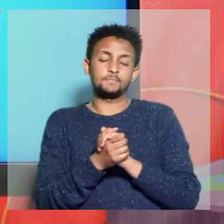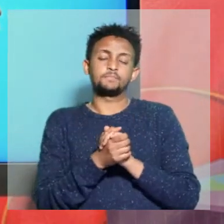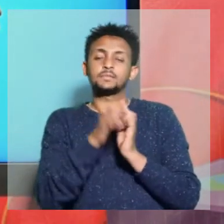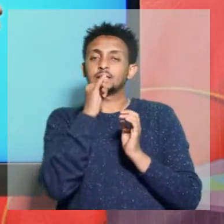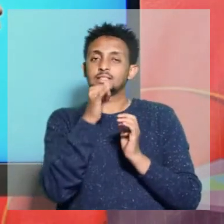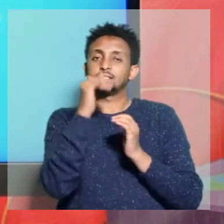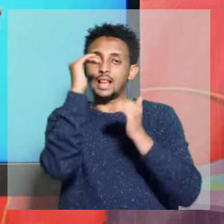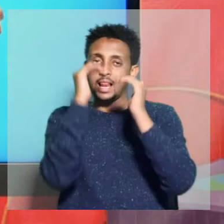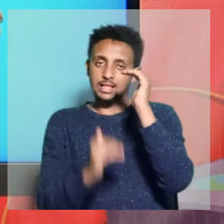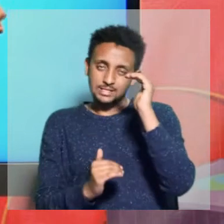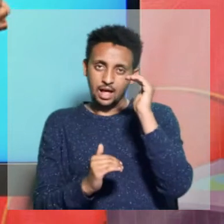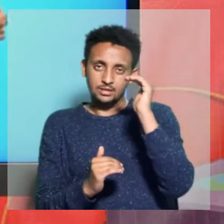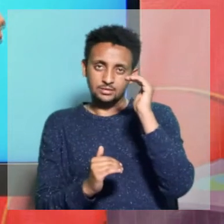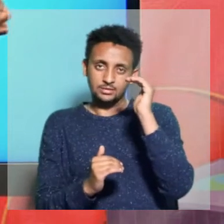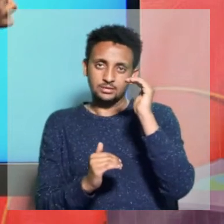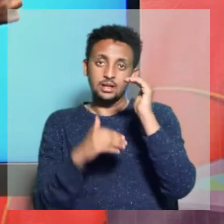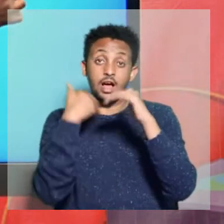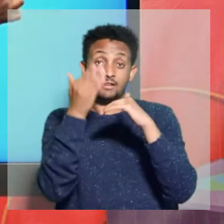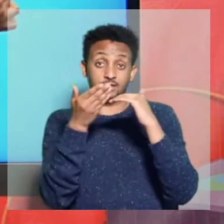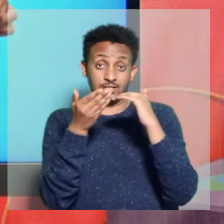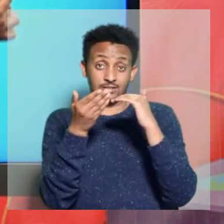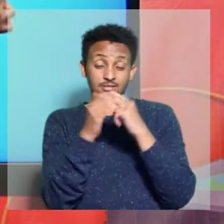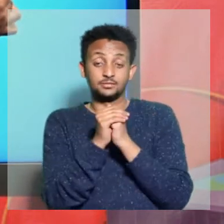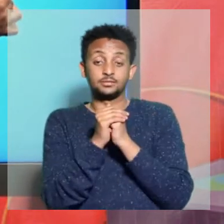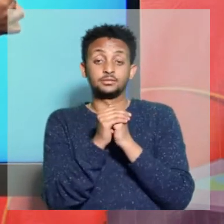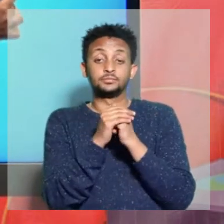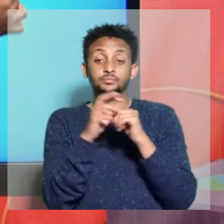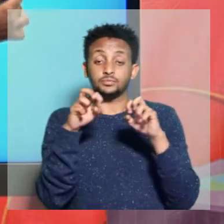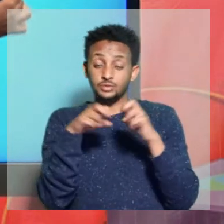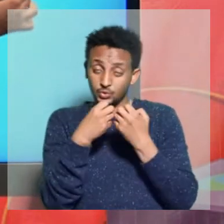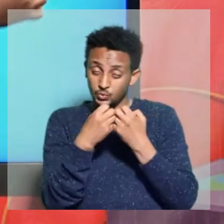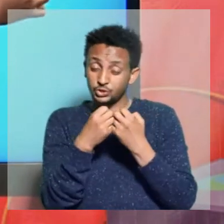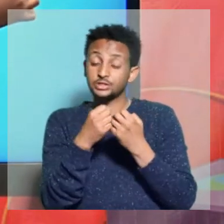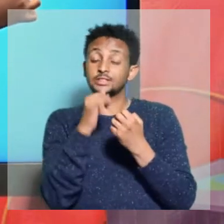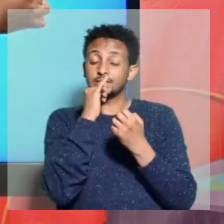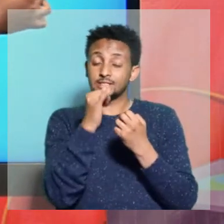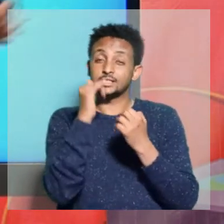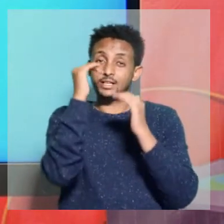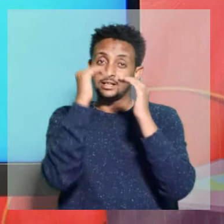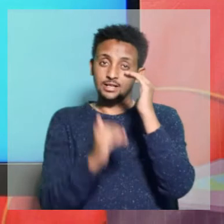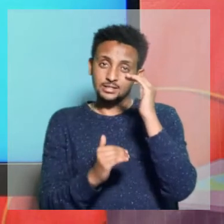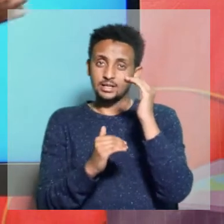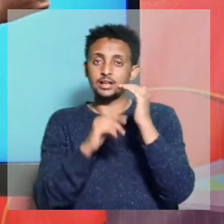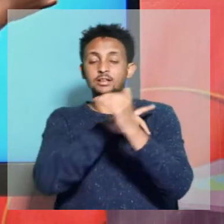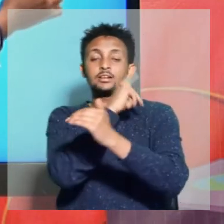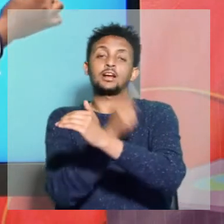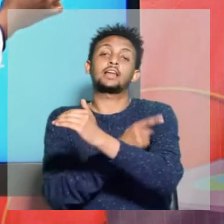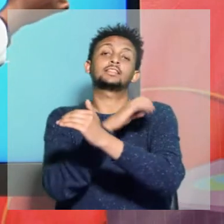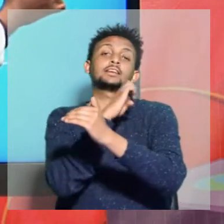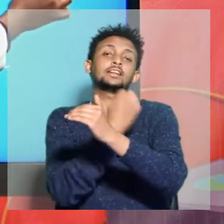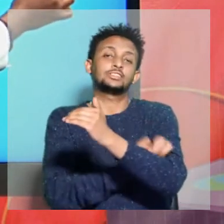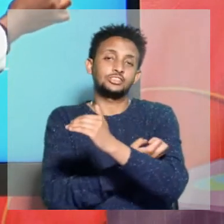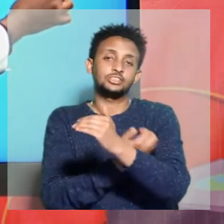is less than, after collision is less than the kinetic